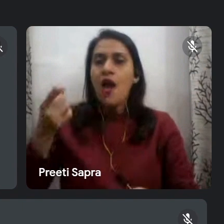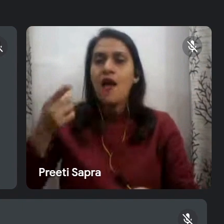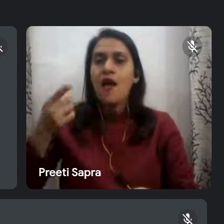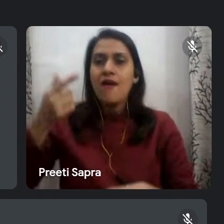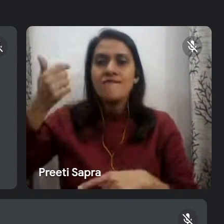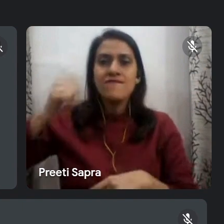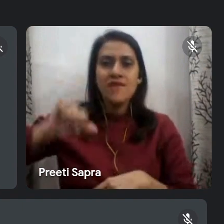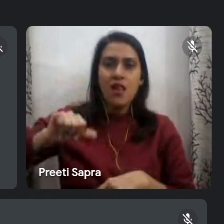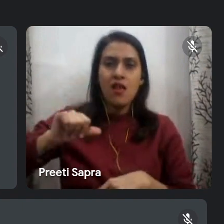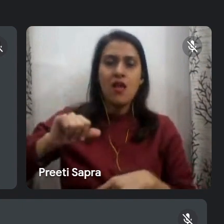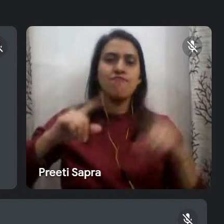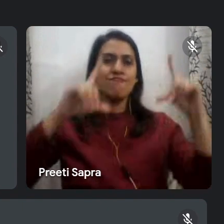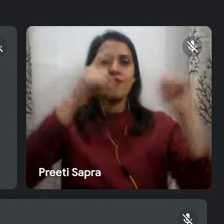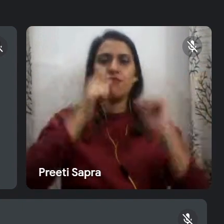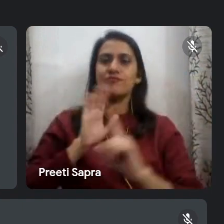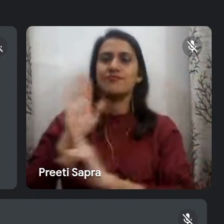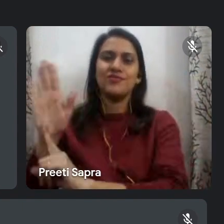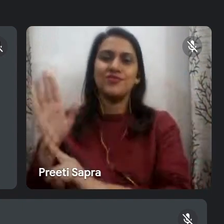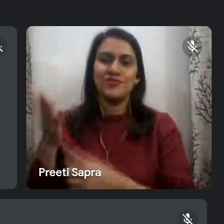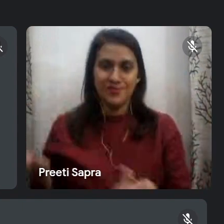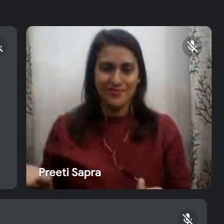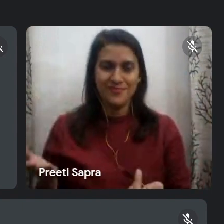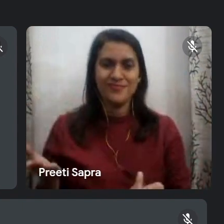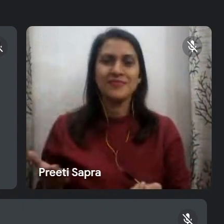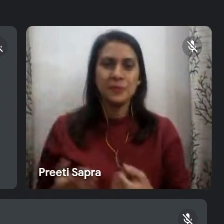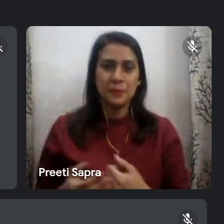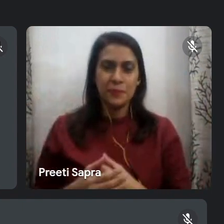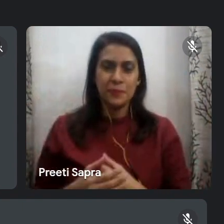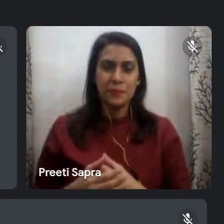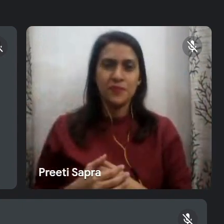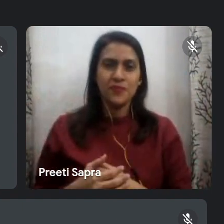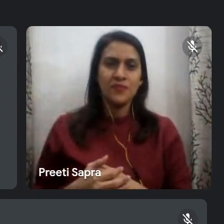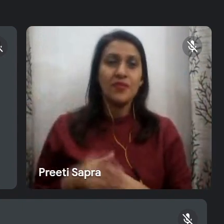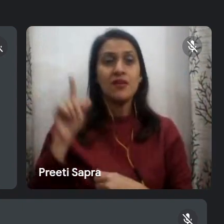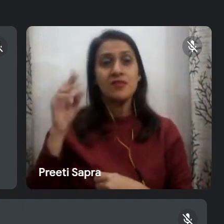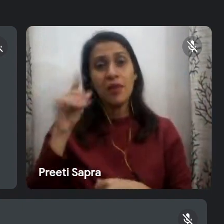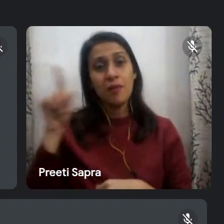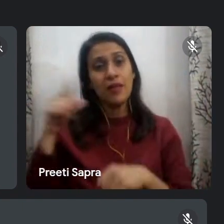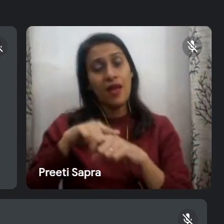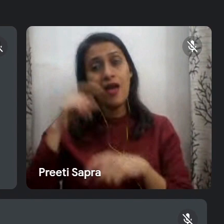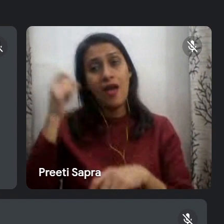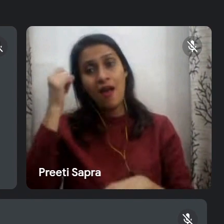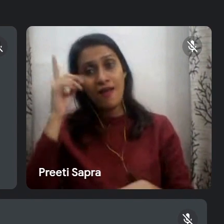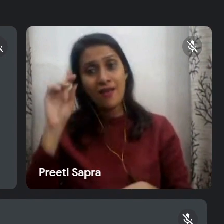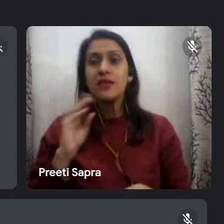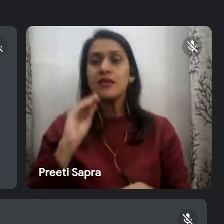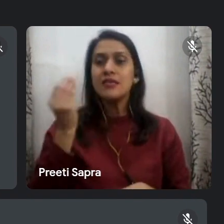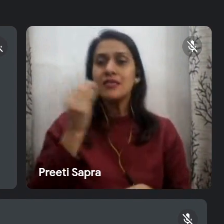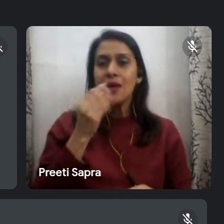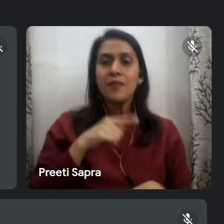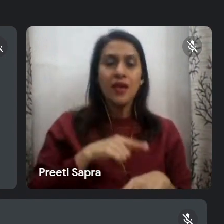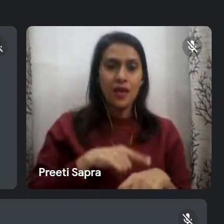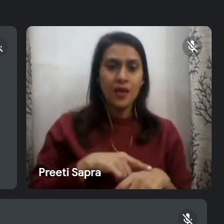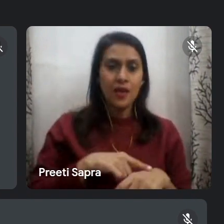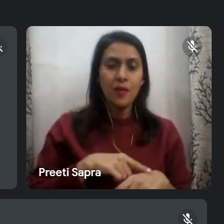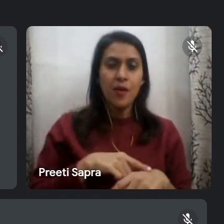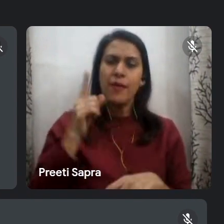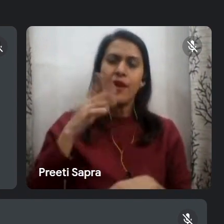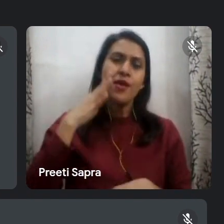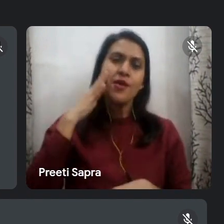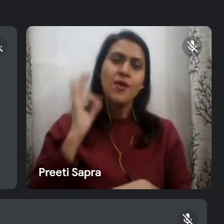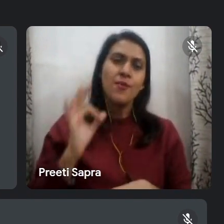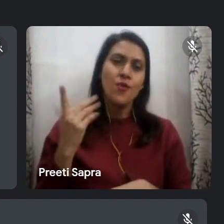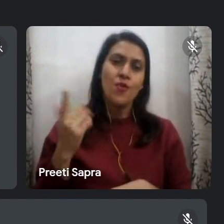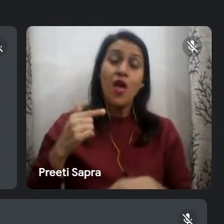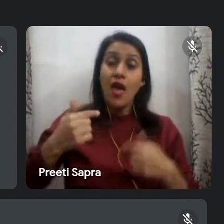to take a picture and just show it to them. And sometimes they understood, sometimes they didn't. But the most important part was how it made me